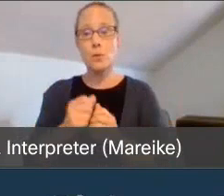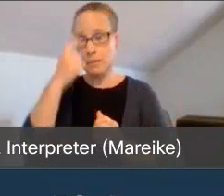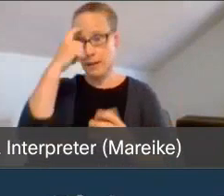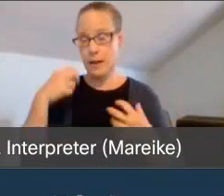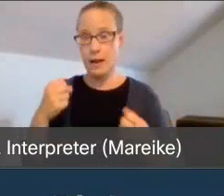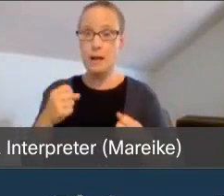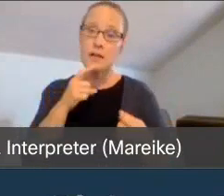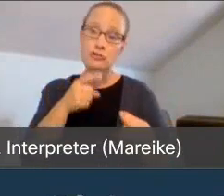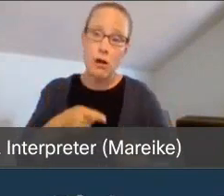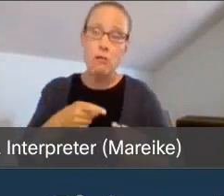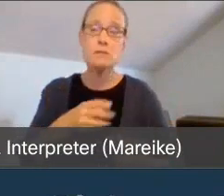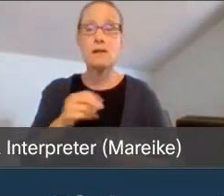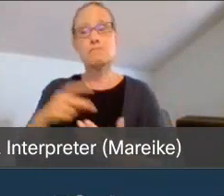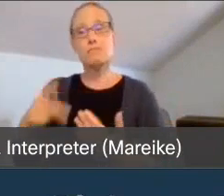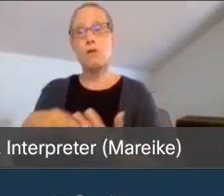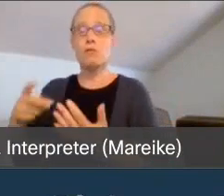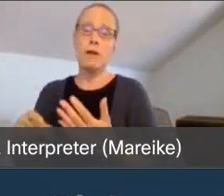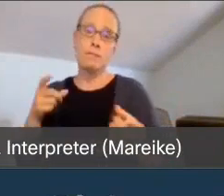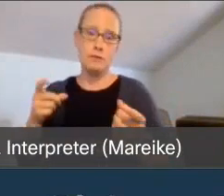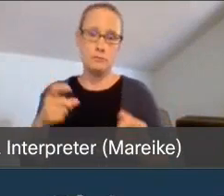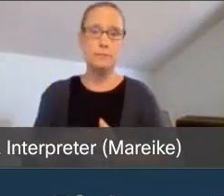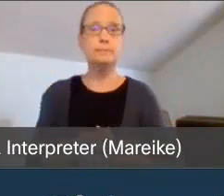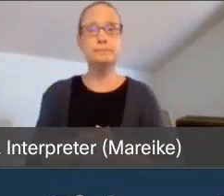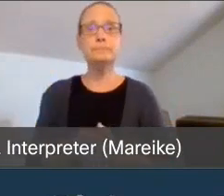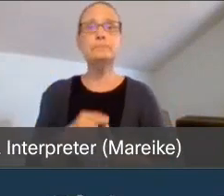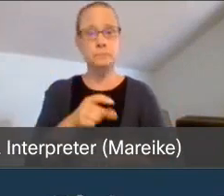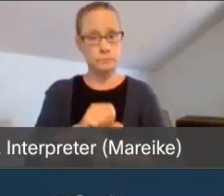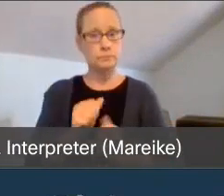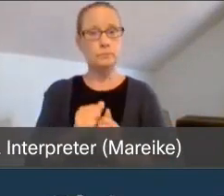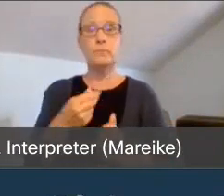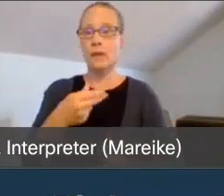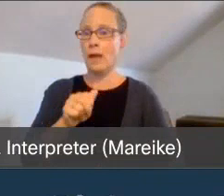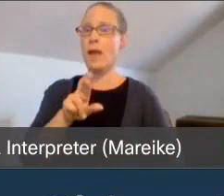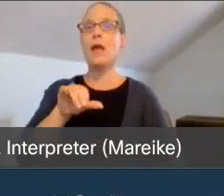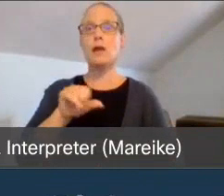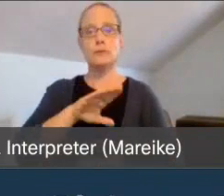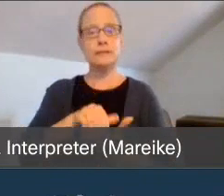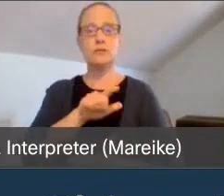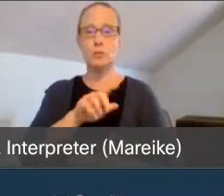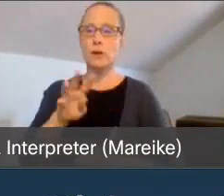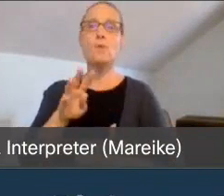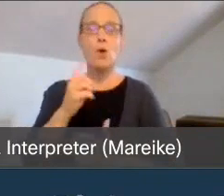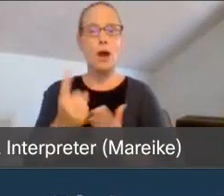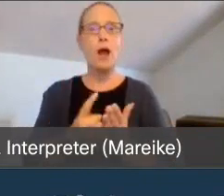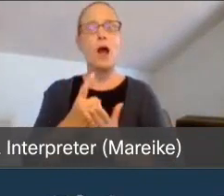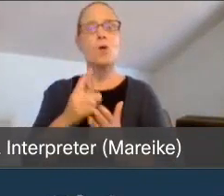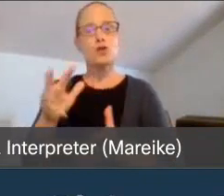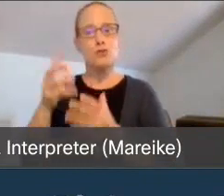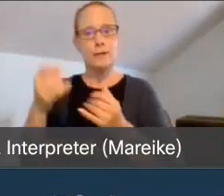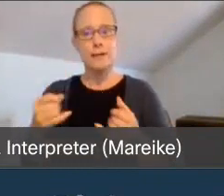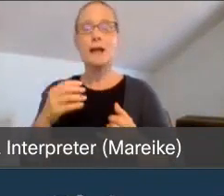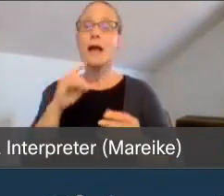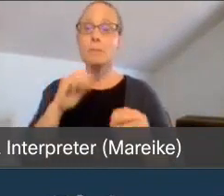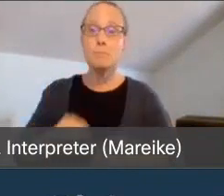needs, and program management. She has worked with the Harris Center 24 Crisis Line and Mobile Crisis Team,